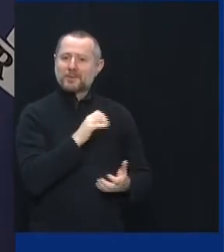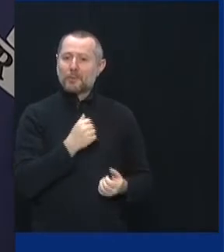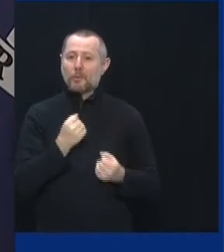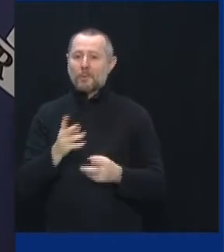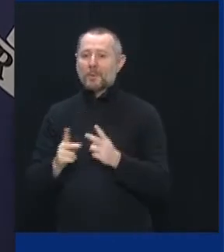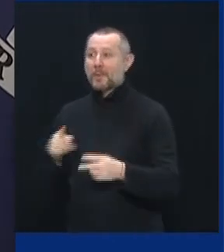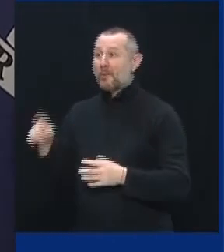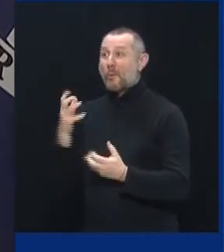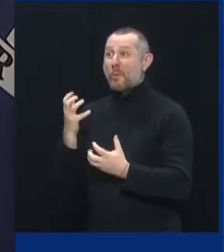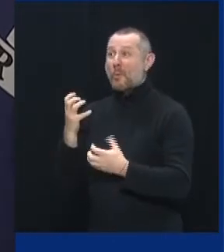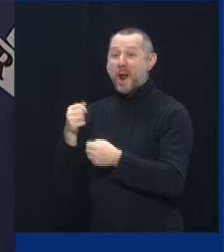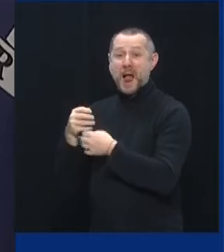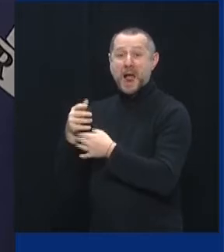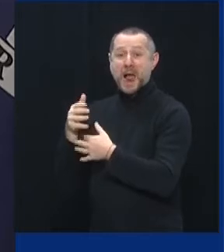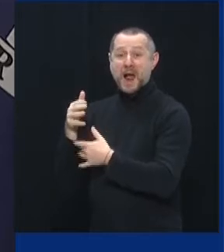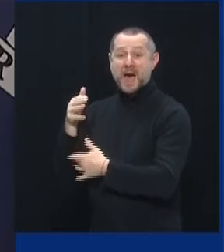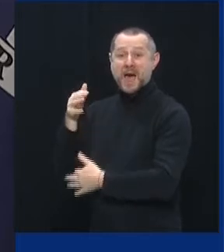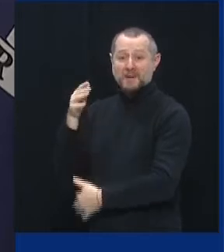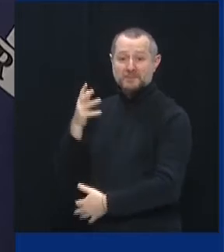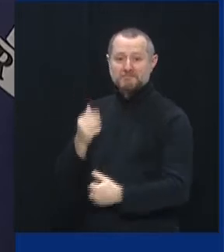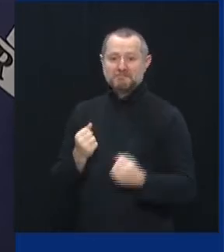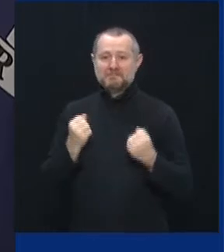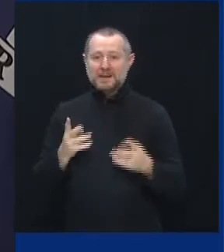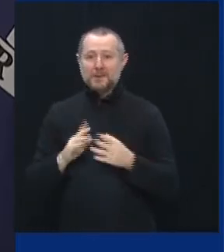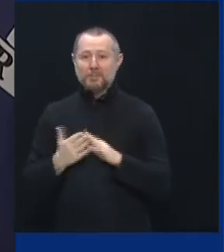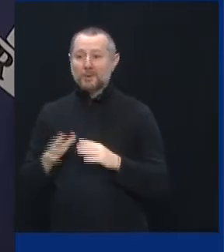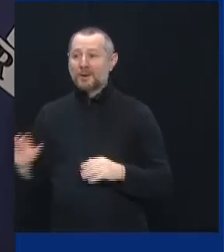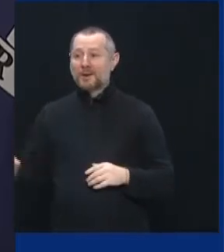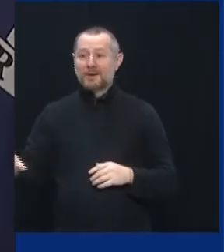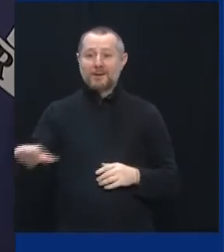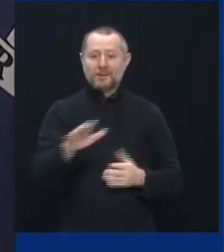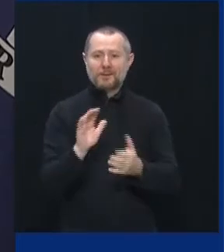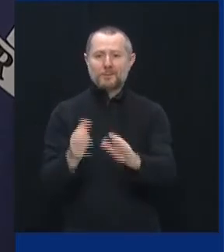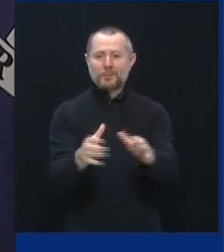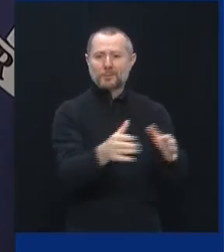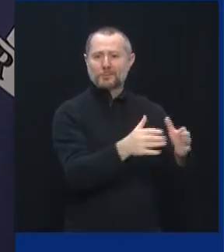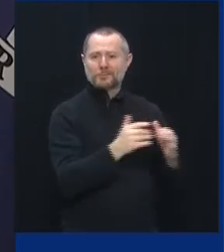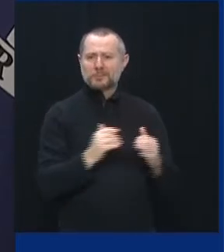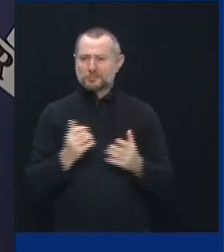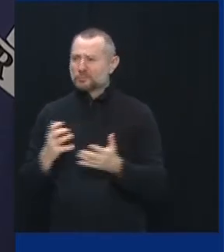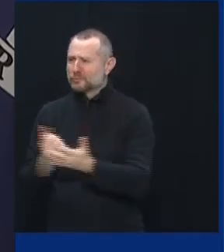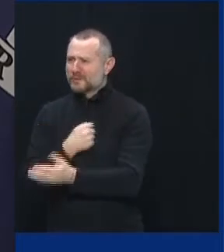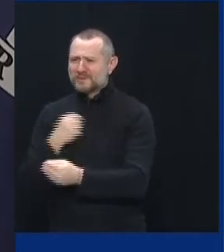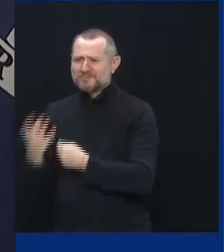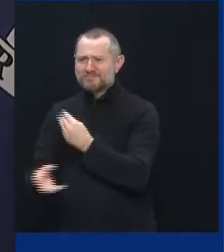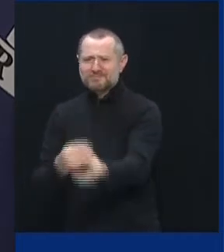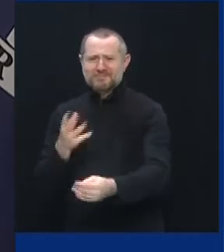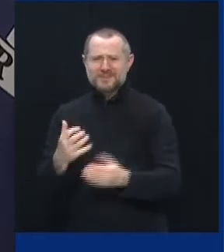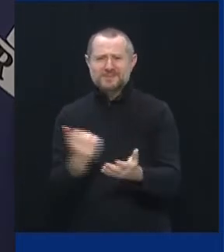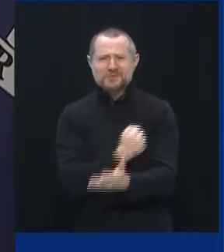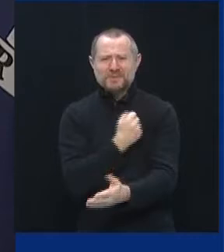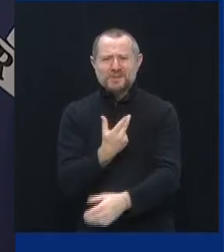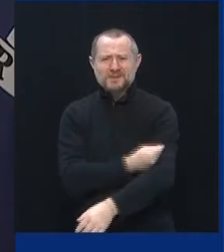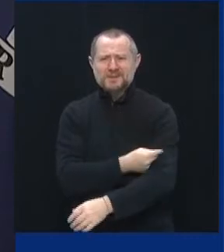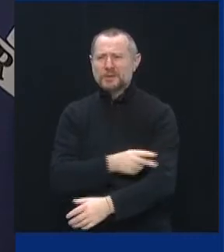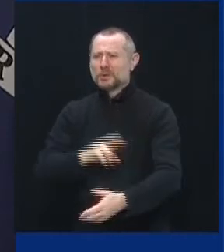many communities that are deserving of the vaccine. Nurses, police, fire, teachers,